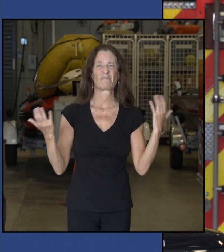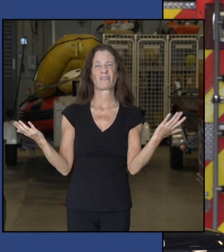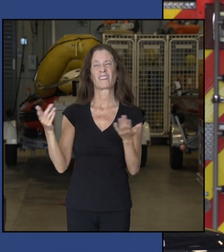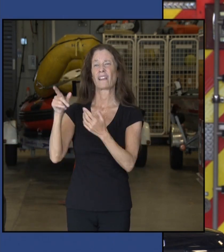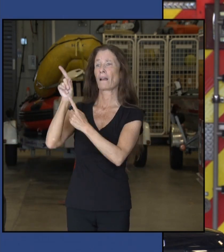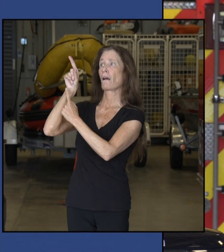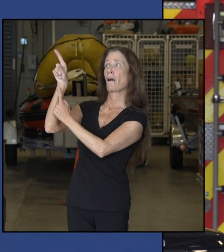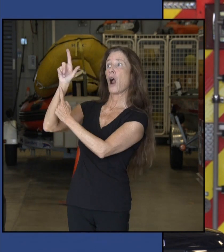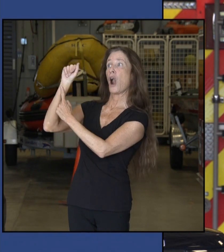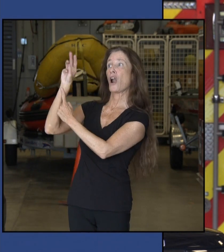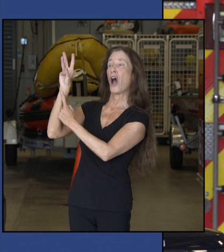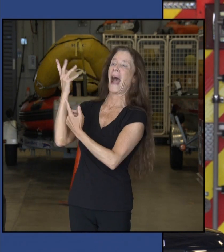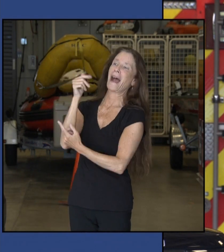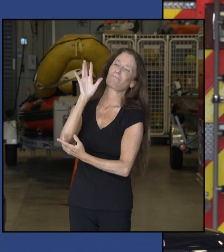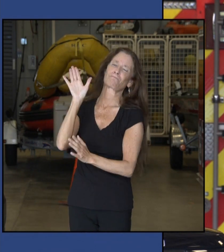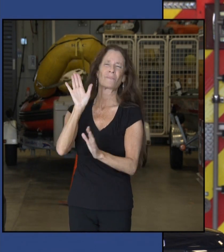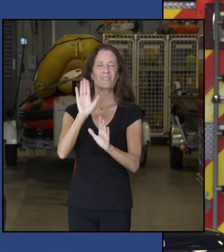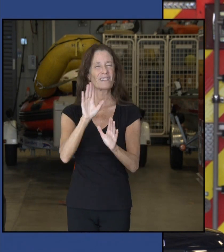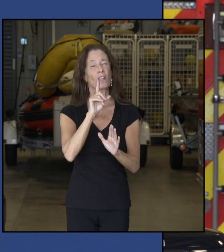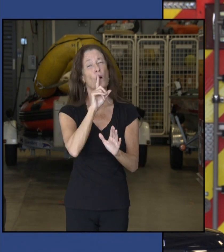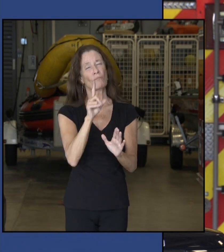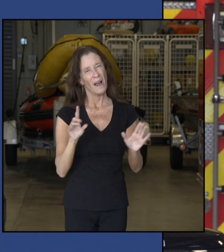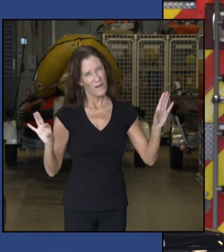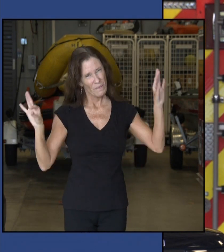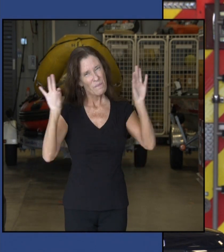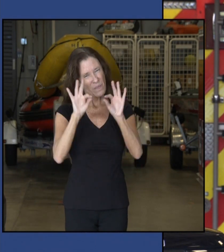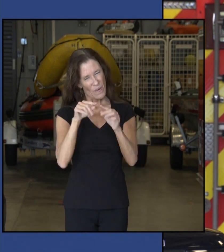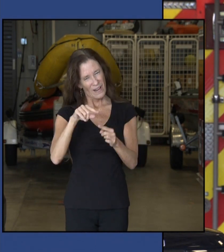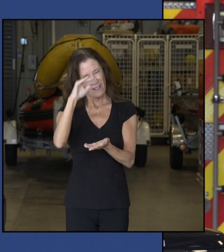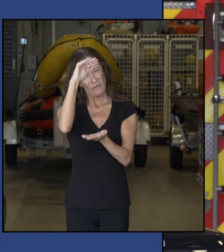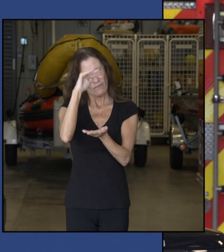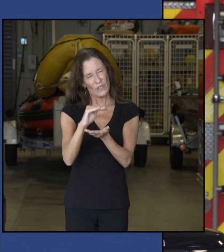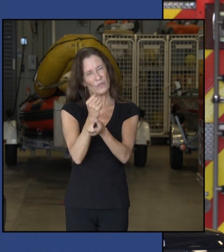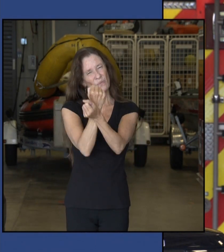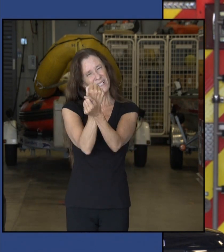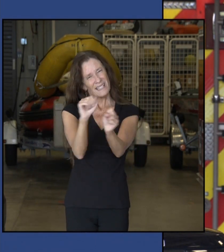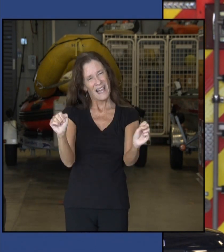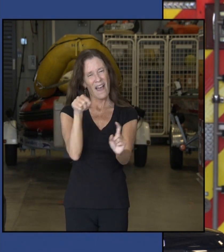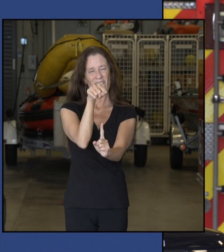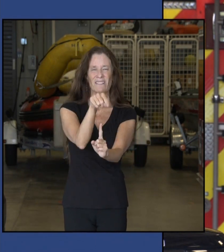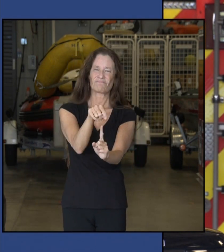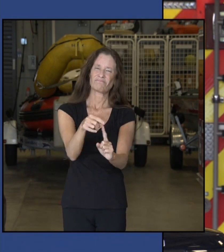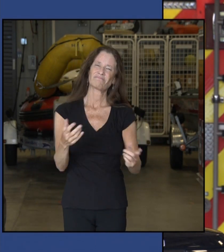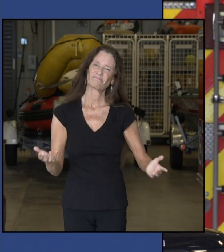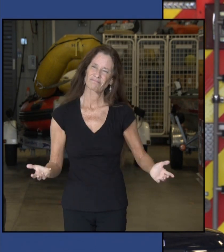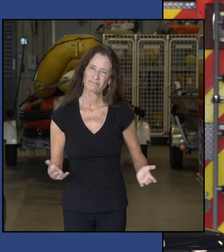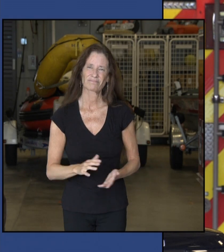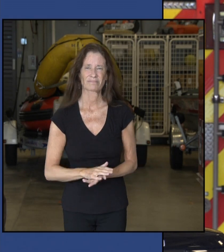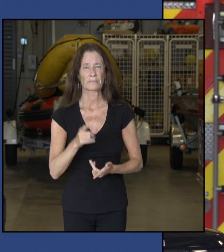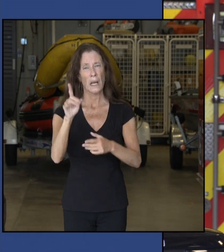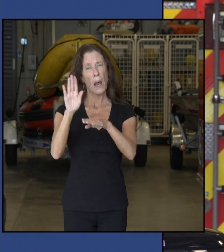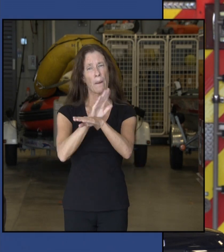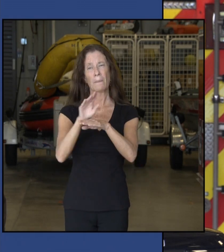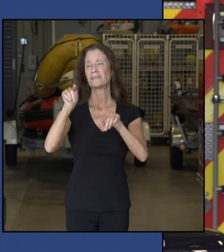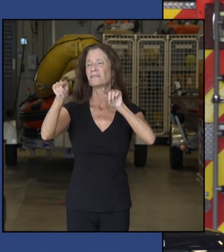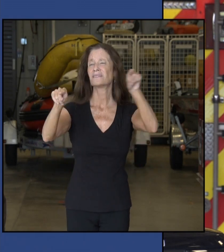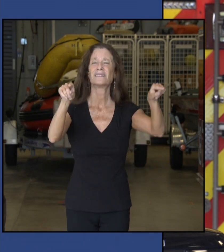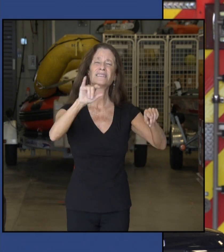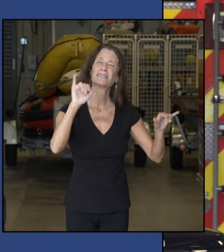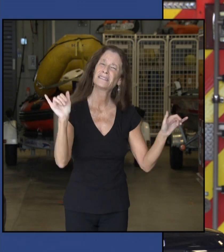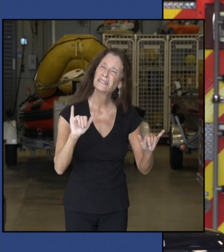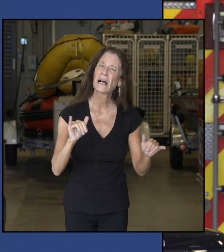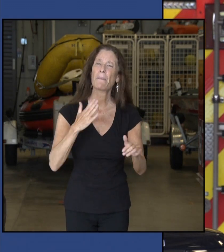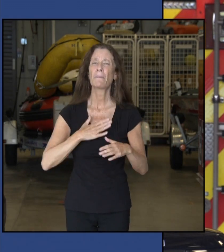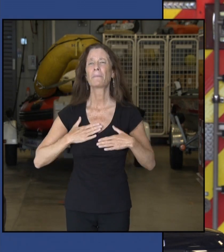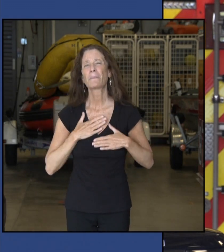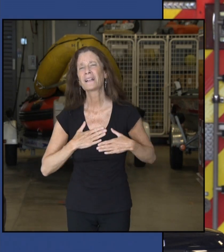is the respectful thing to do. We need the help of our business owners to order folks to wear masking when they come